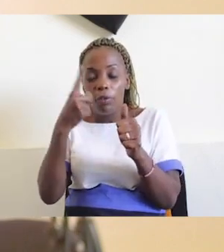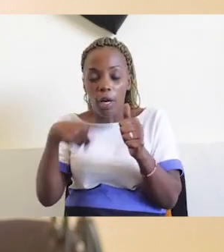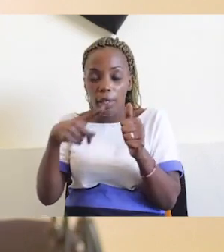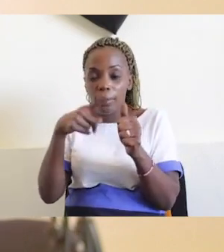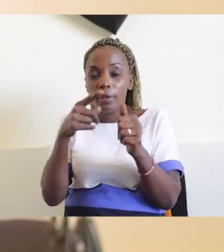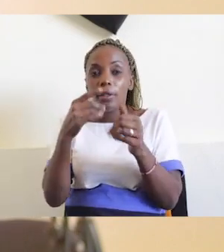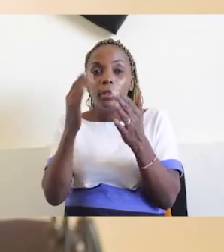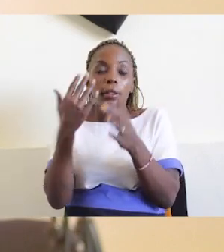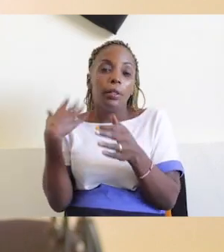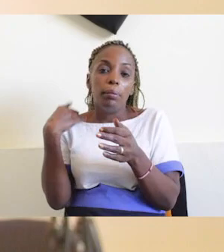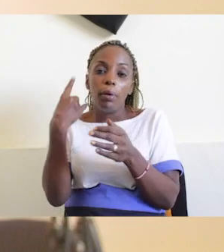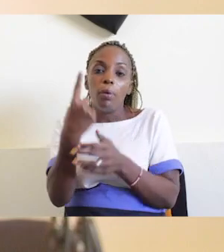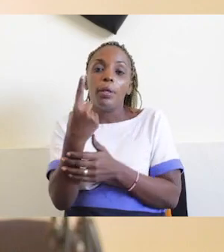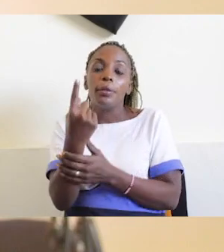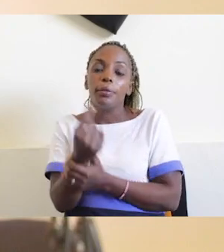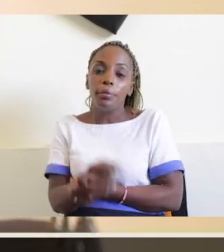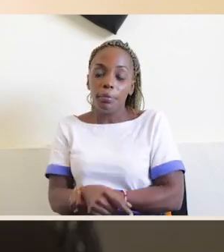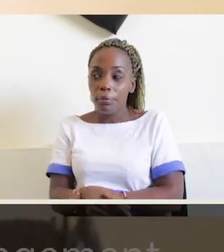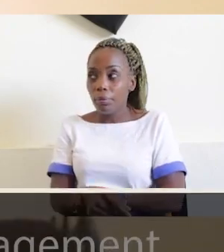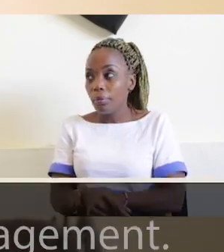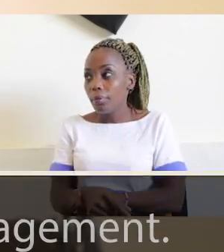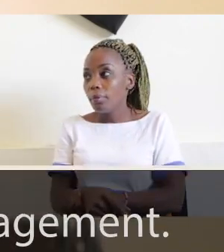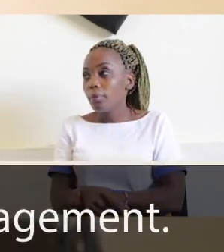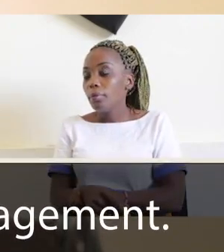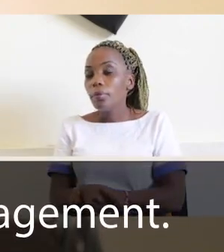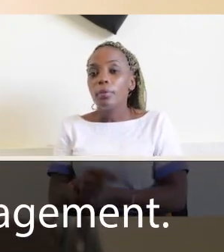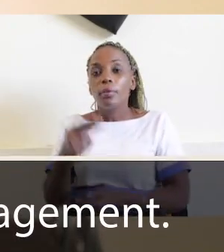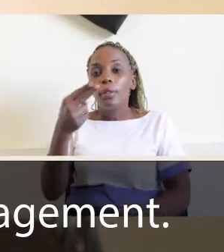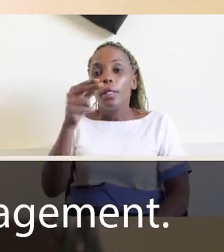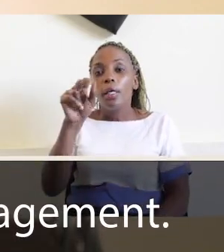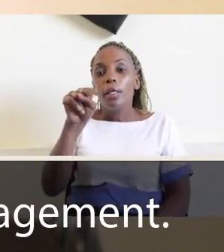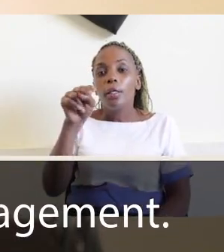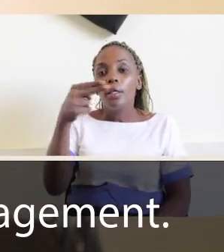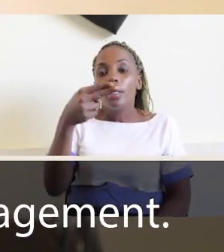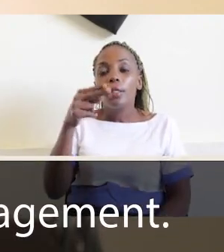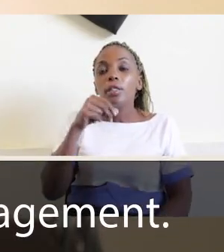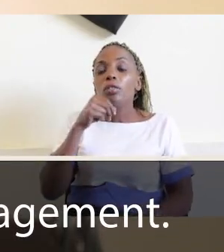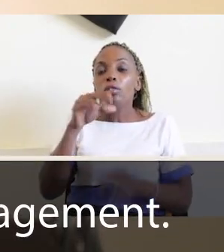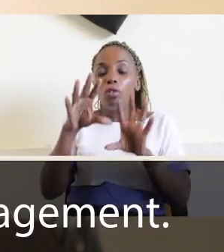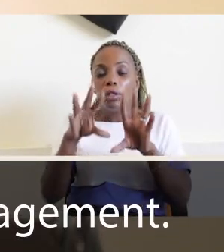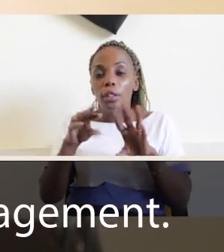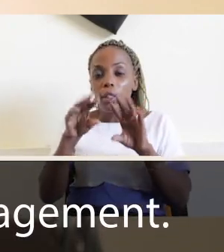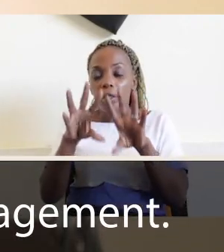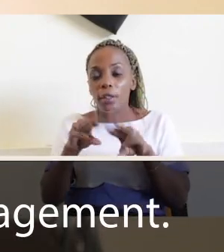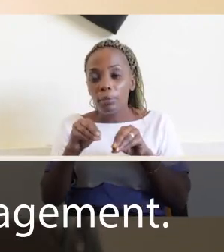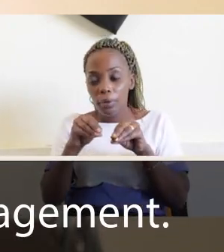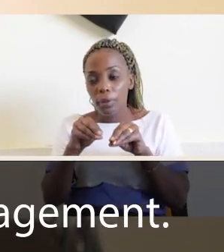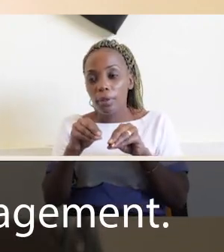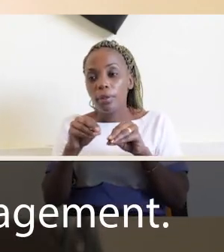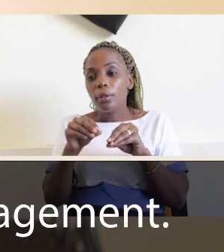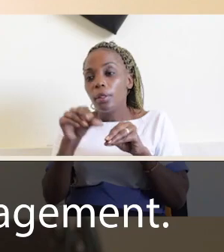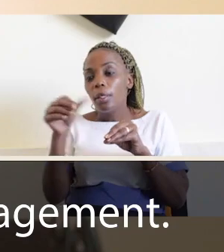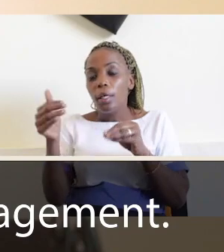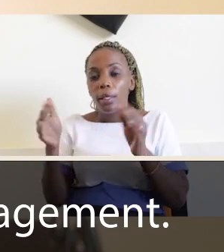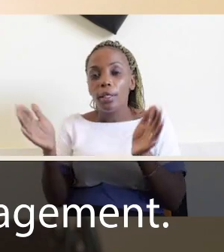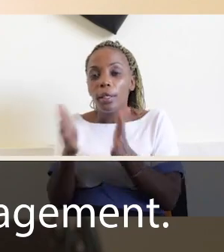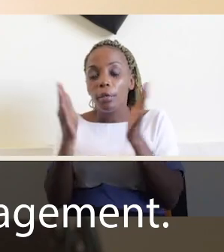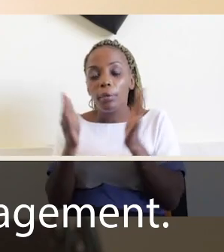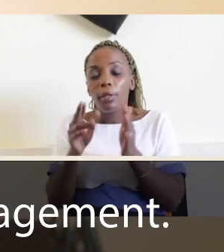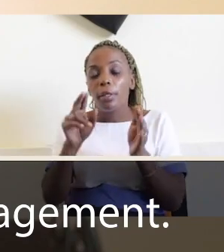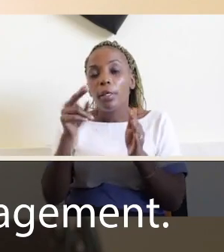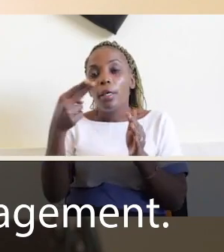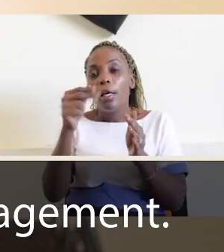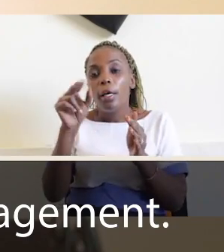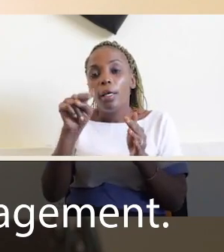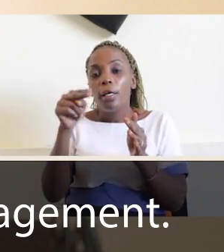us. Number one, Hannah did not settle for Elkanah's encouragement. She did not